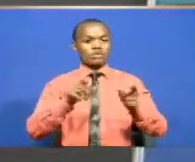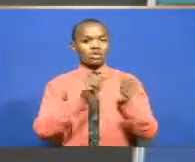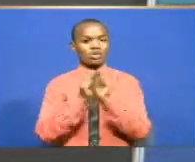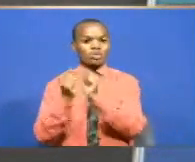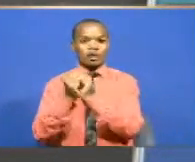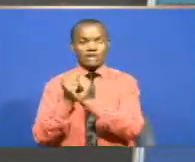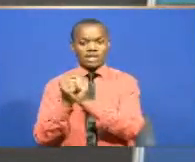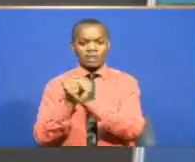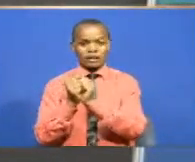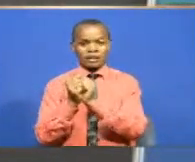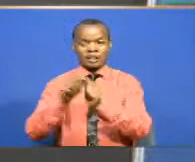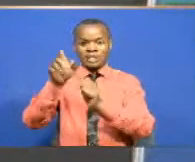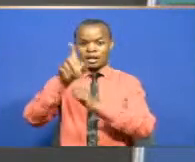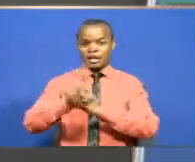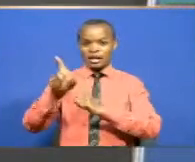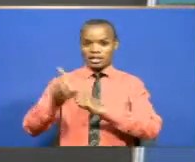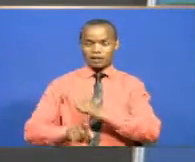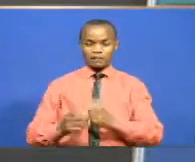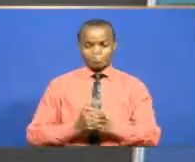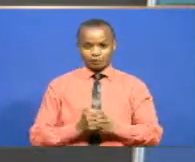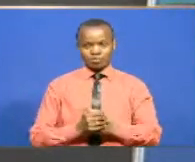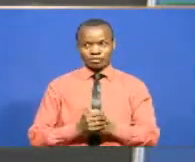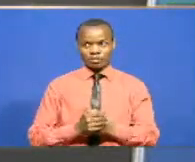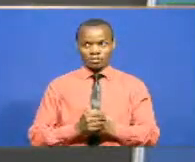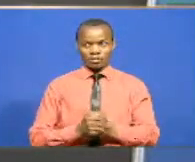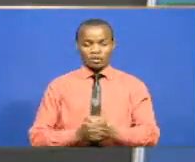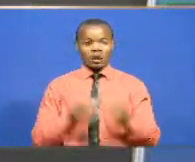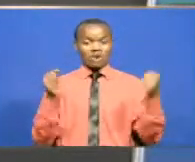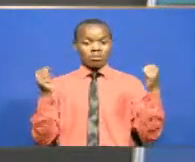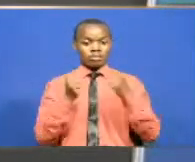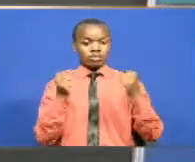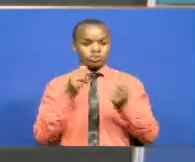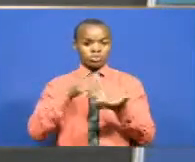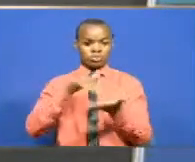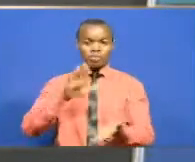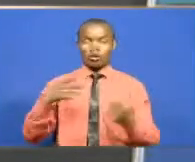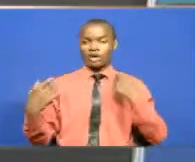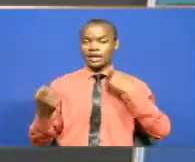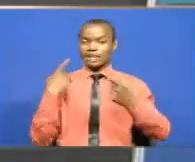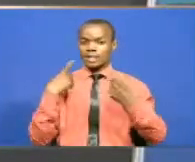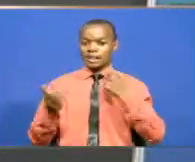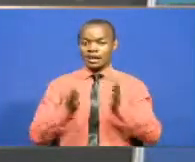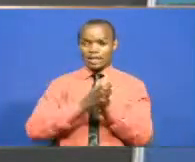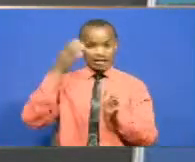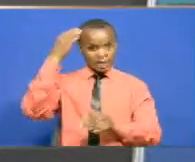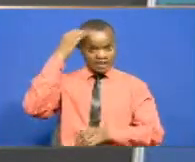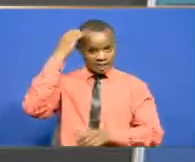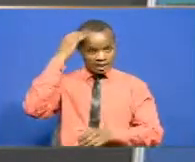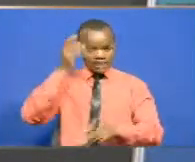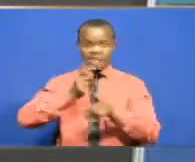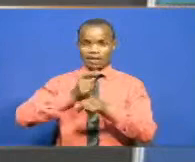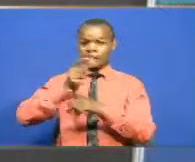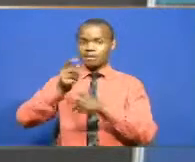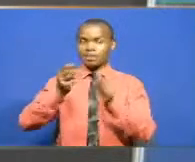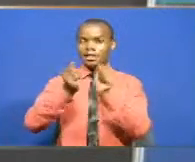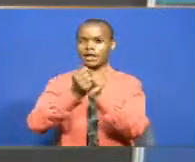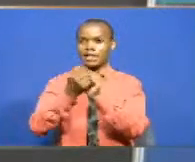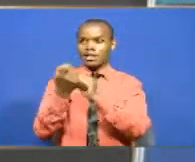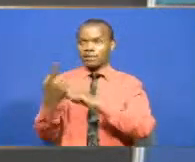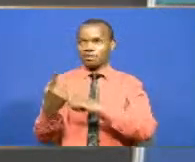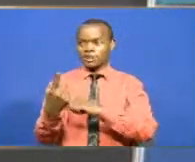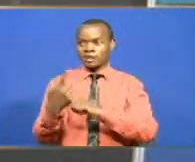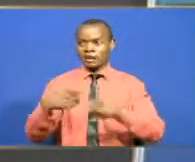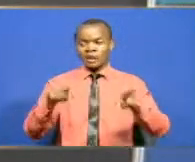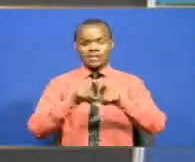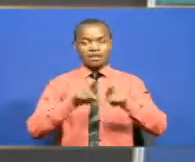with thunderstorms. The coldest towns tonight are Kericho and Kitale. Temperatures stand at 11 degrees Celsius, and that is